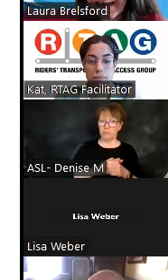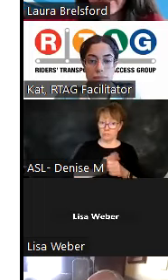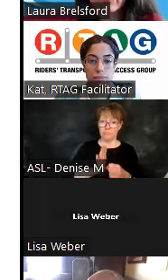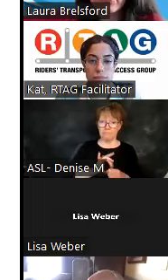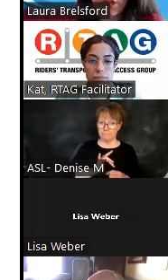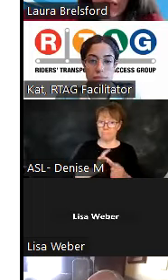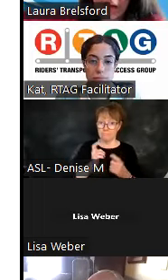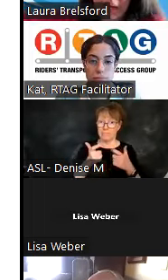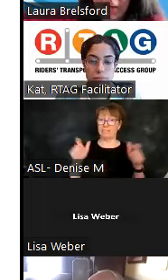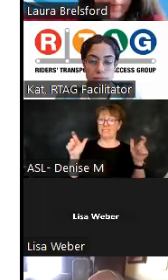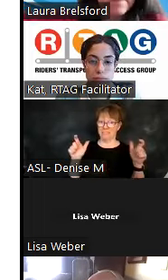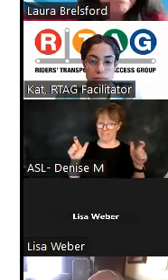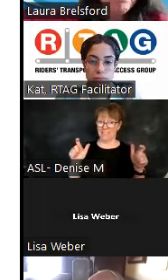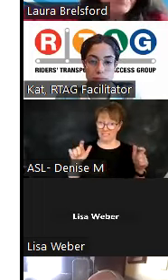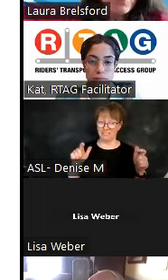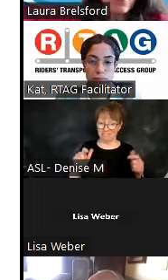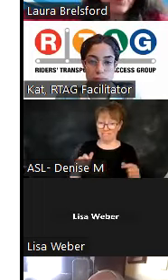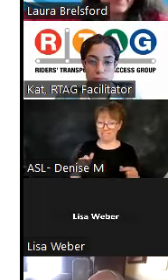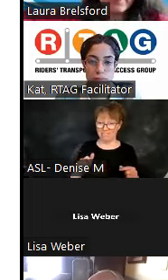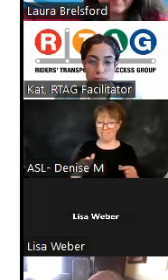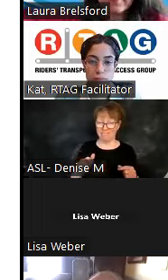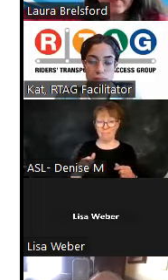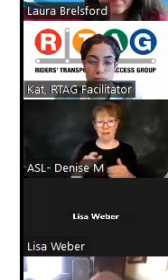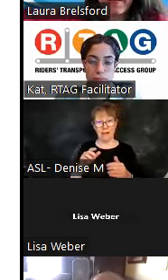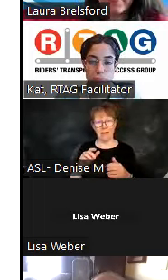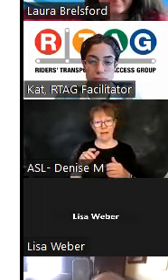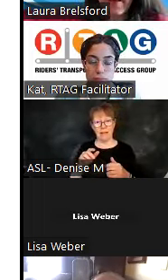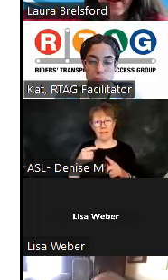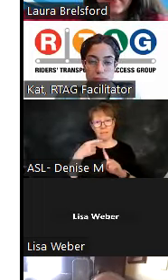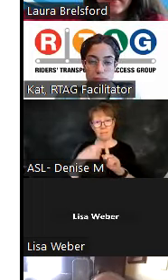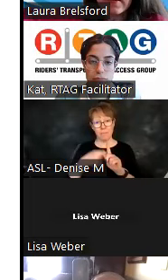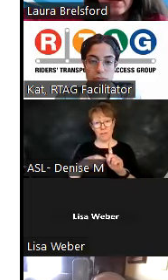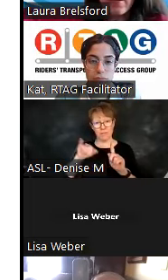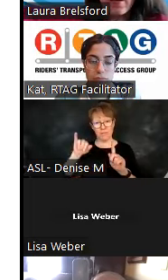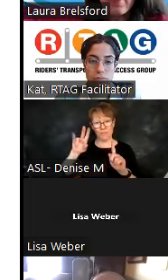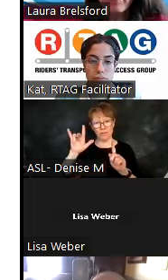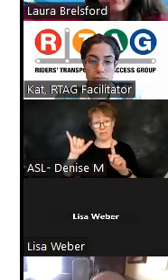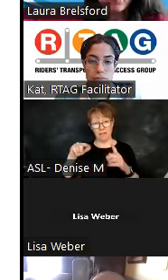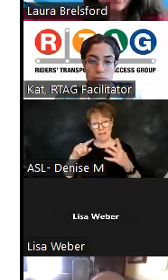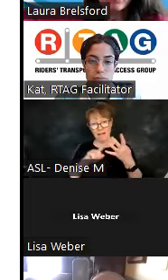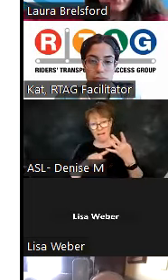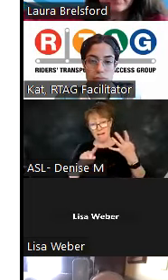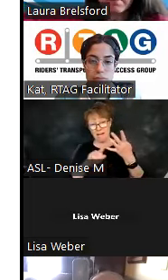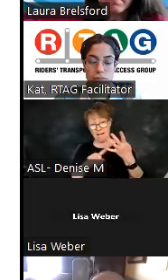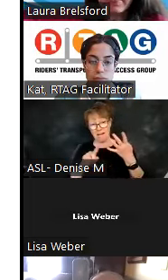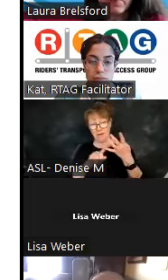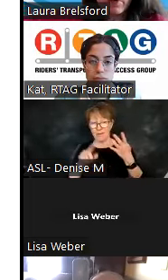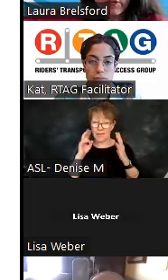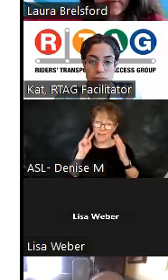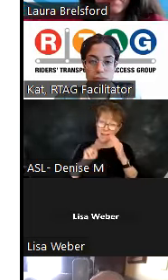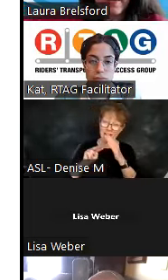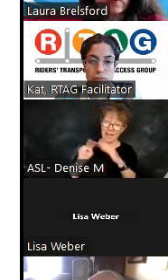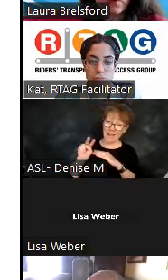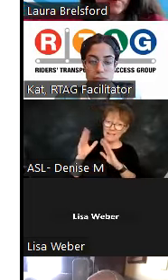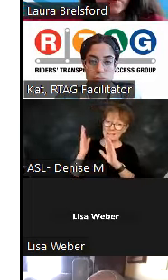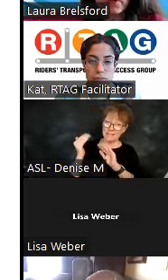the end of July, we anticipate that folks will notice many more